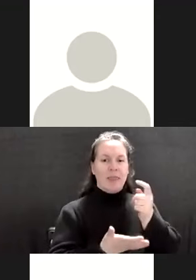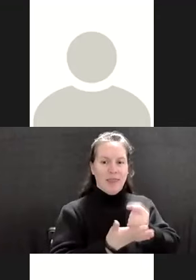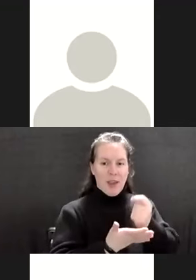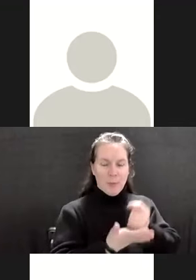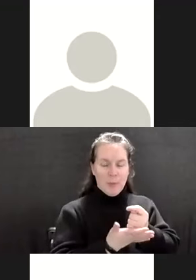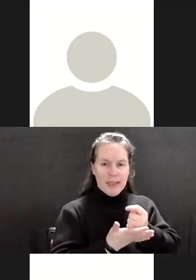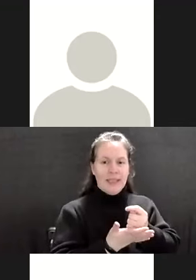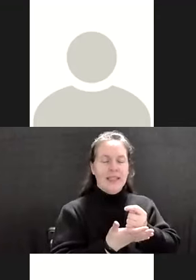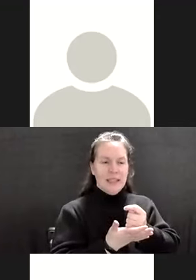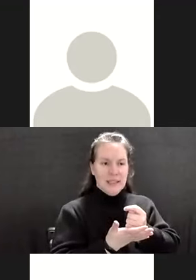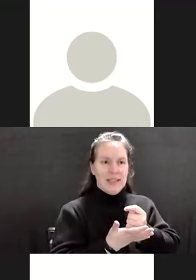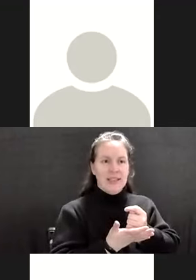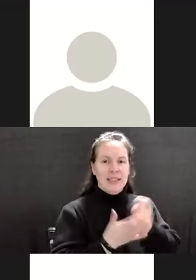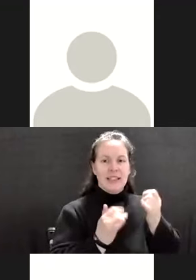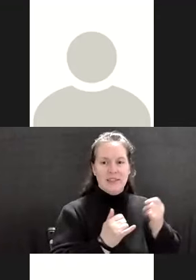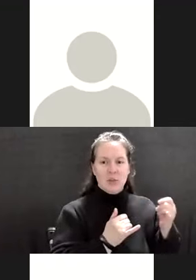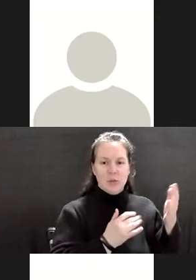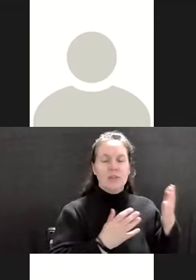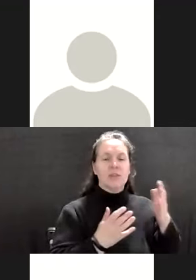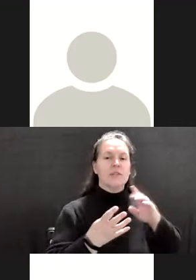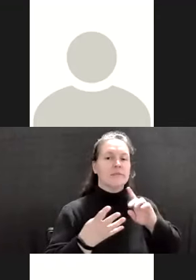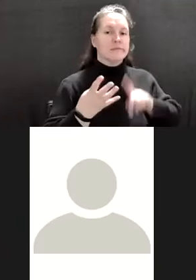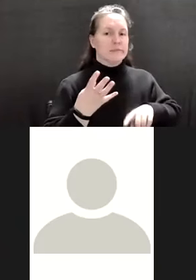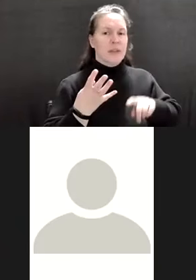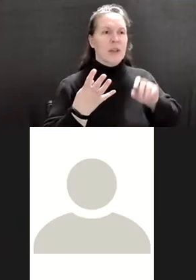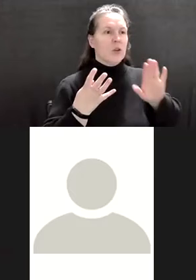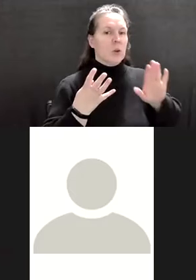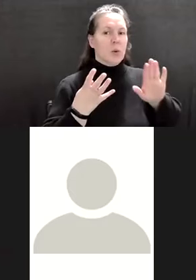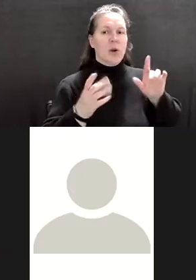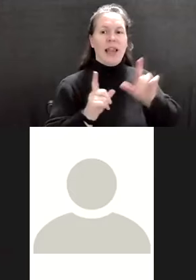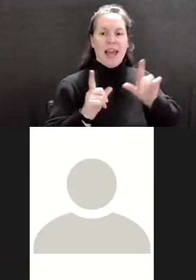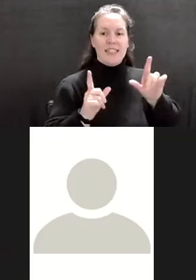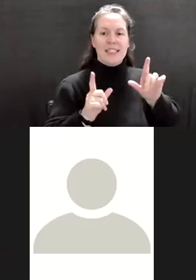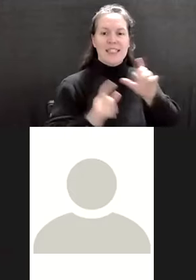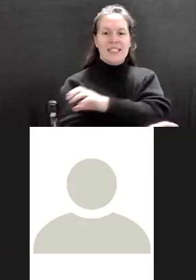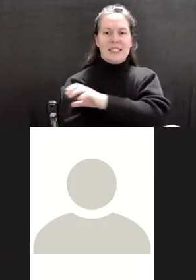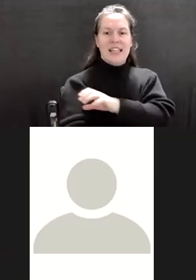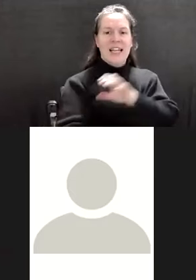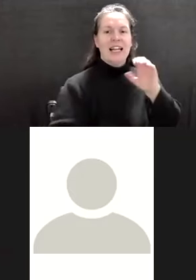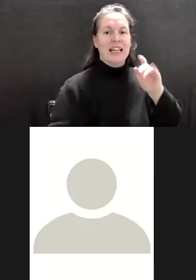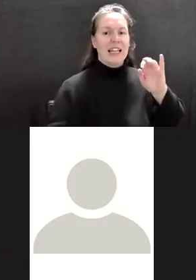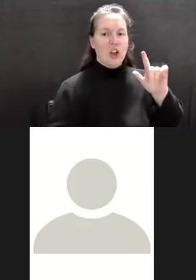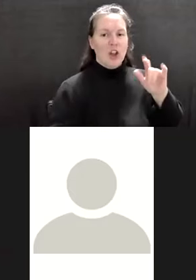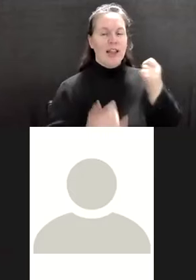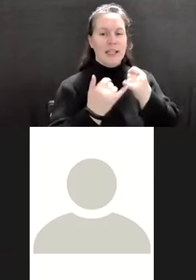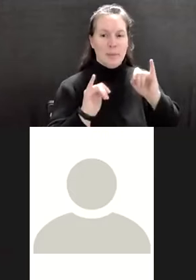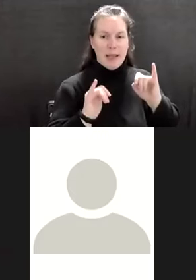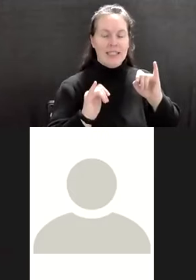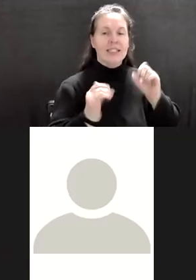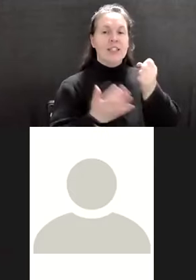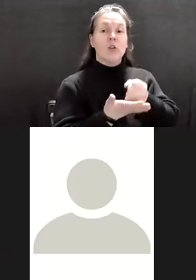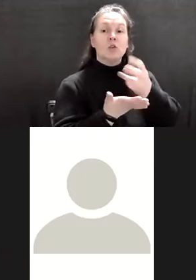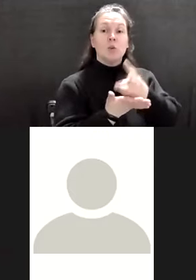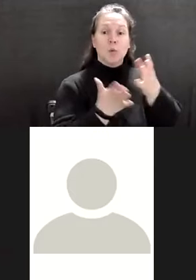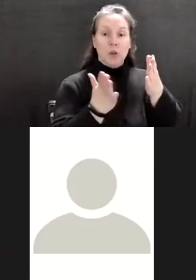marriage and therapy individuals, or your licensed clinical independent, you know, social